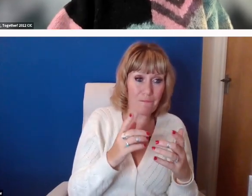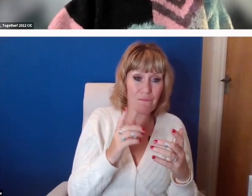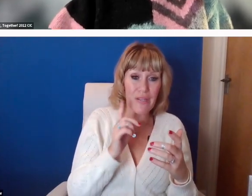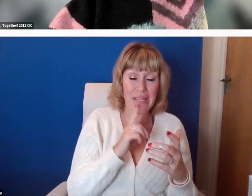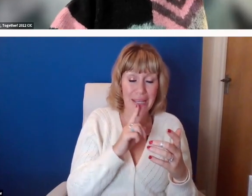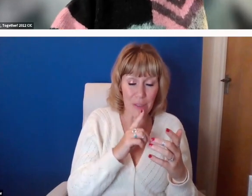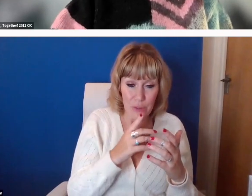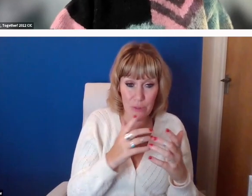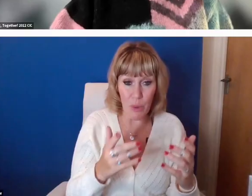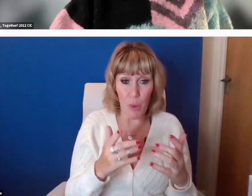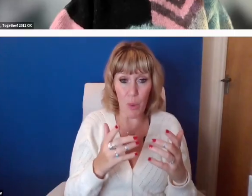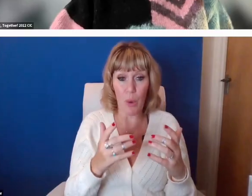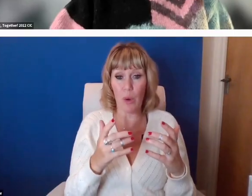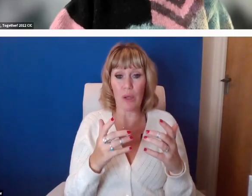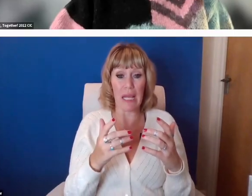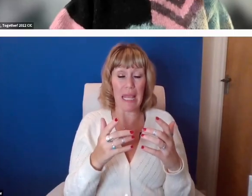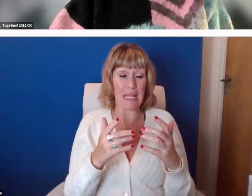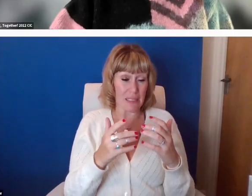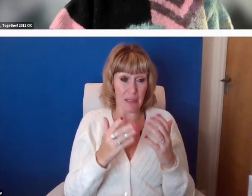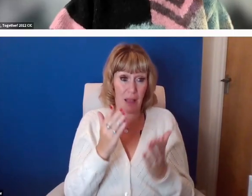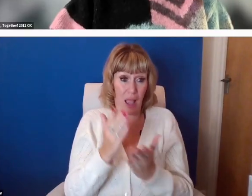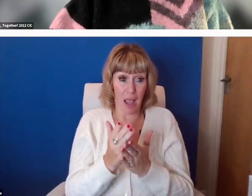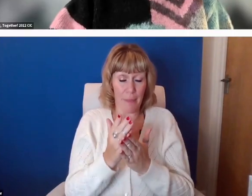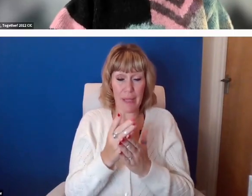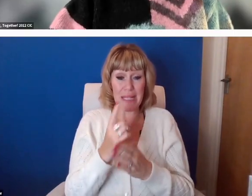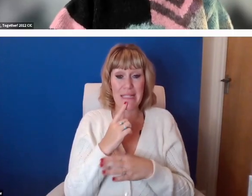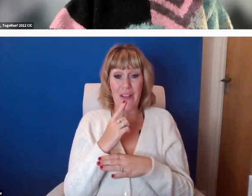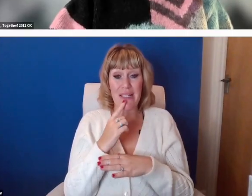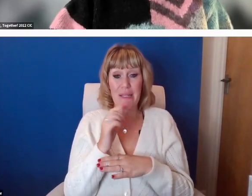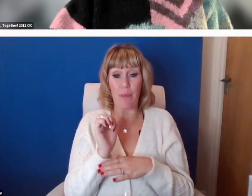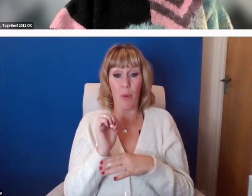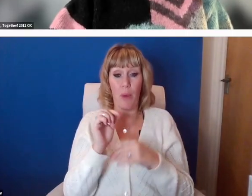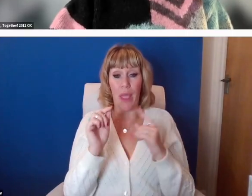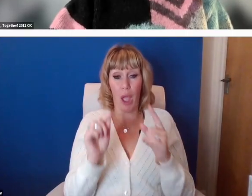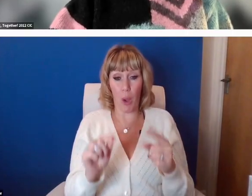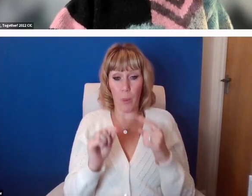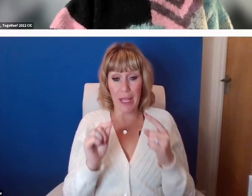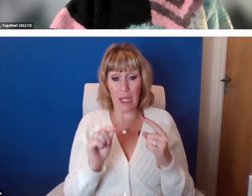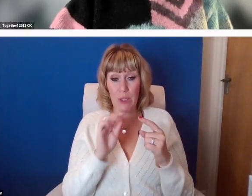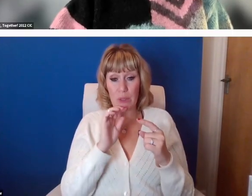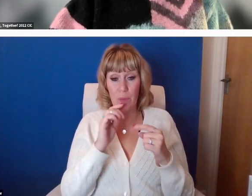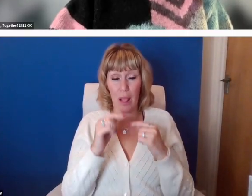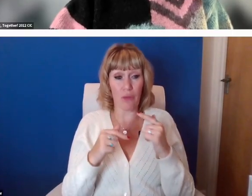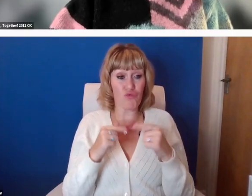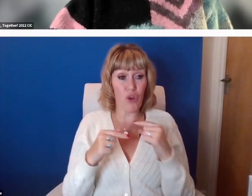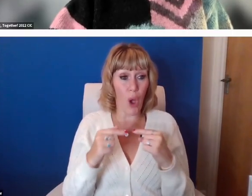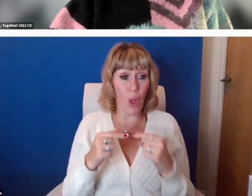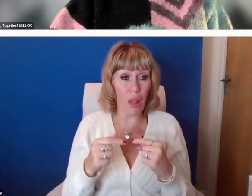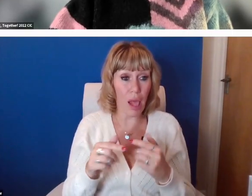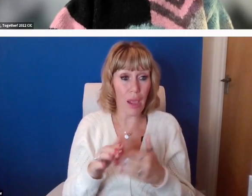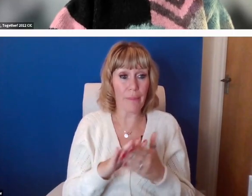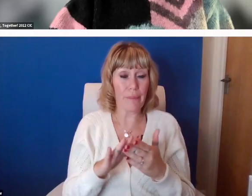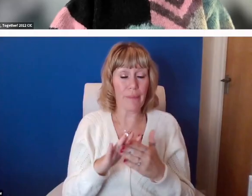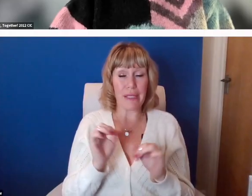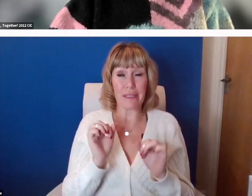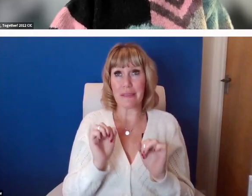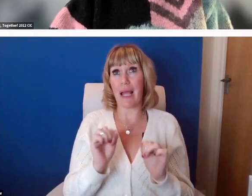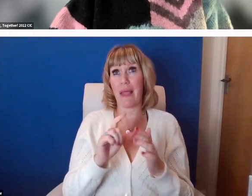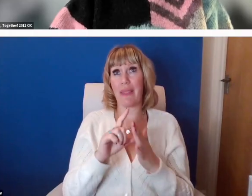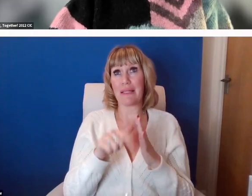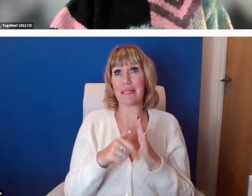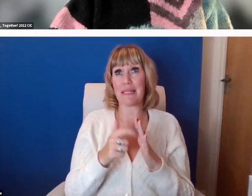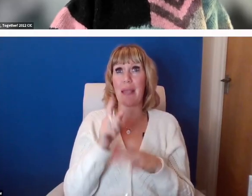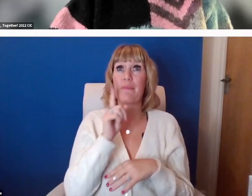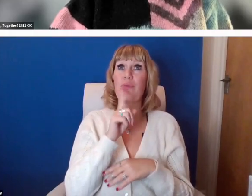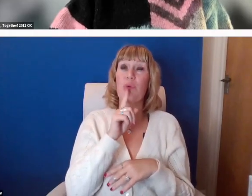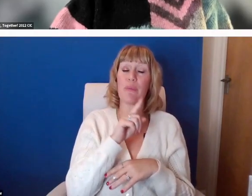wheels, will roll. So again, it's a very different image of disabled women to the images that are presented